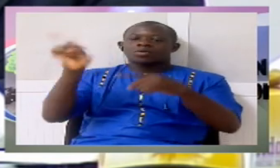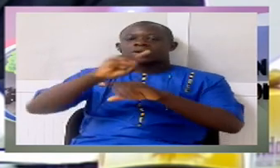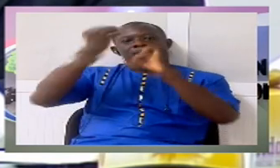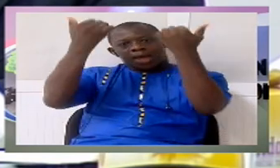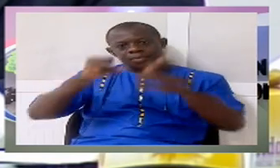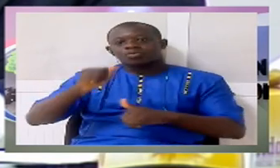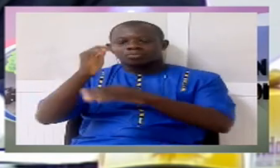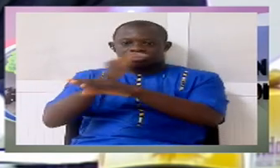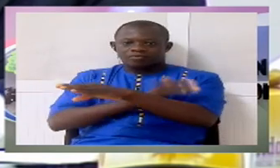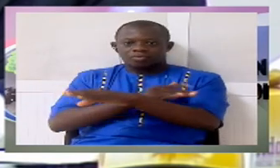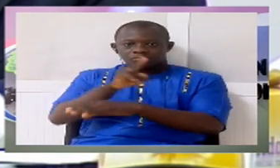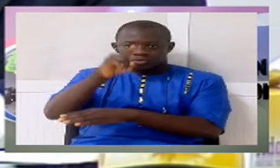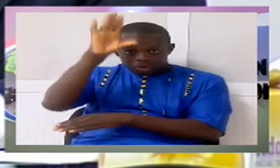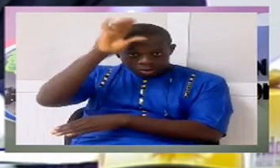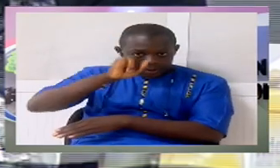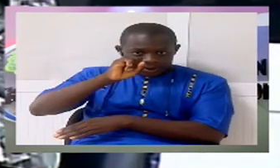happened. You understand?